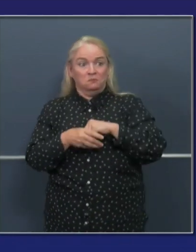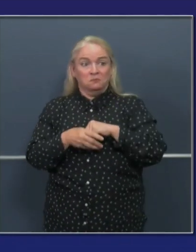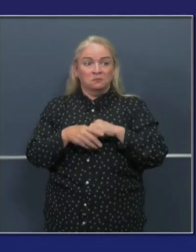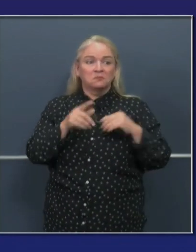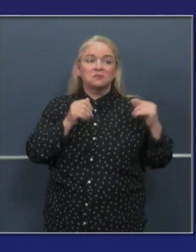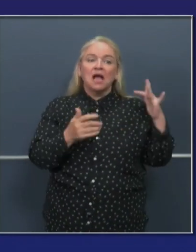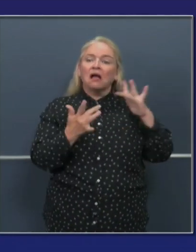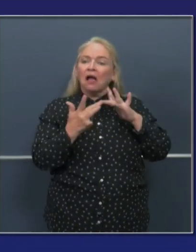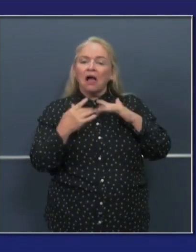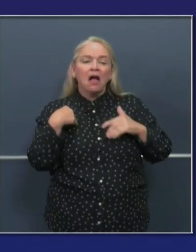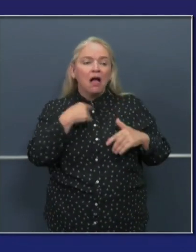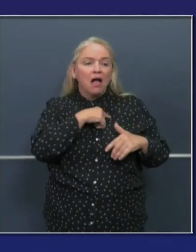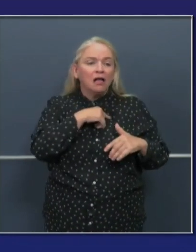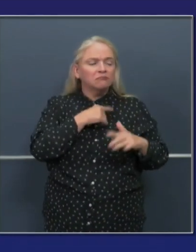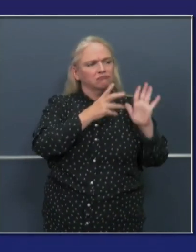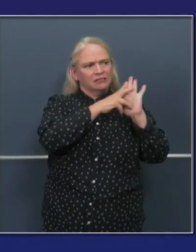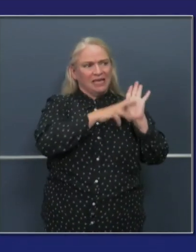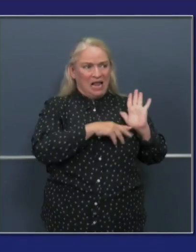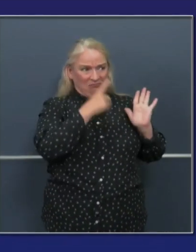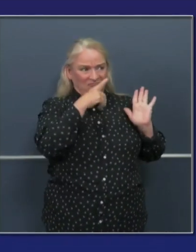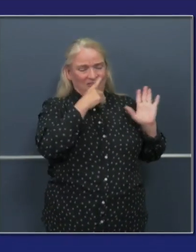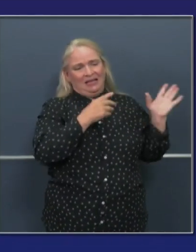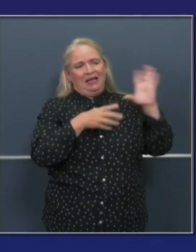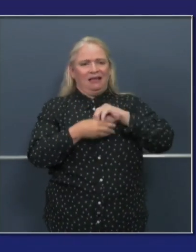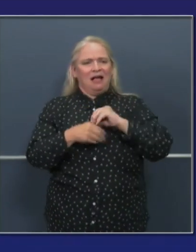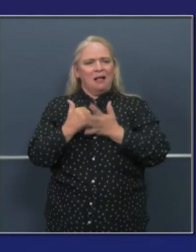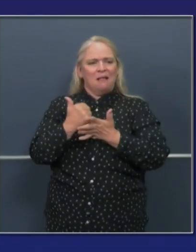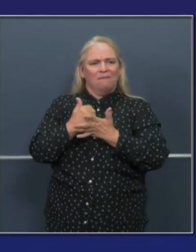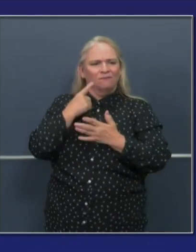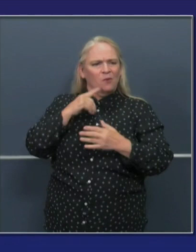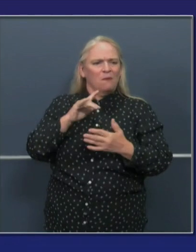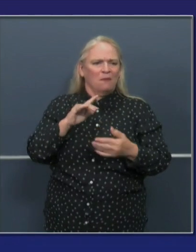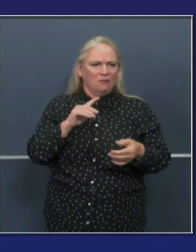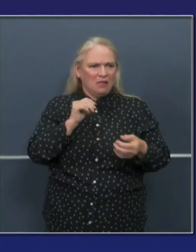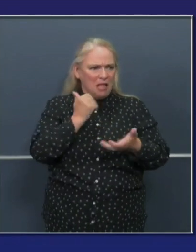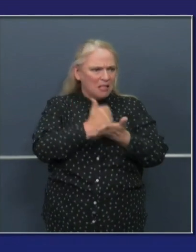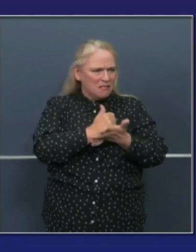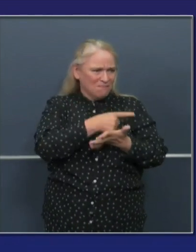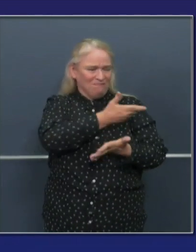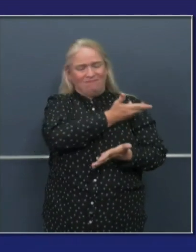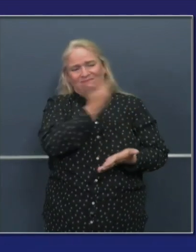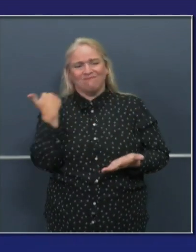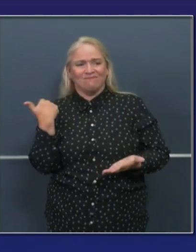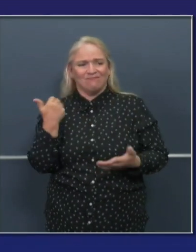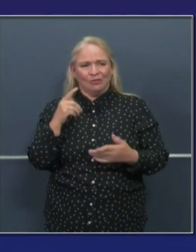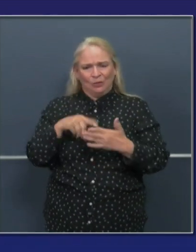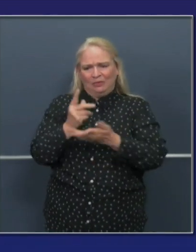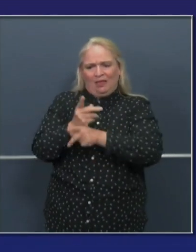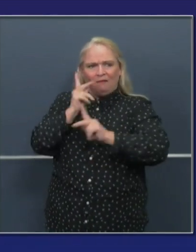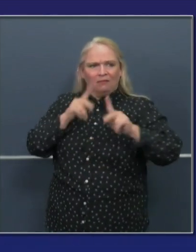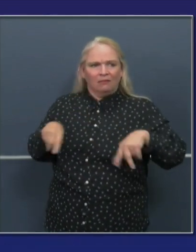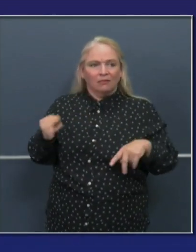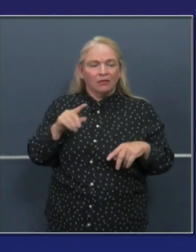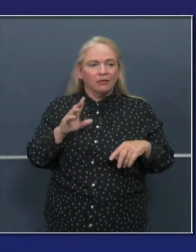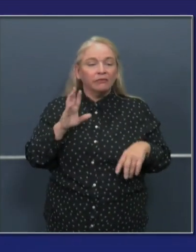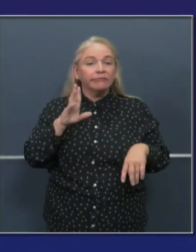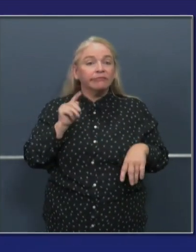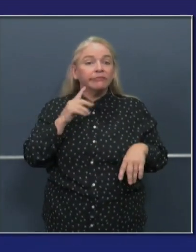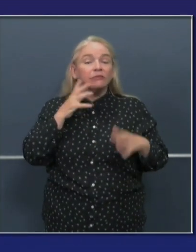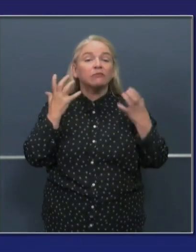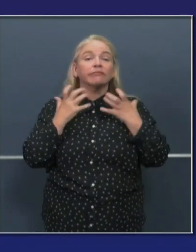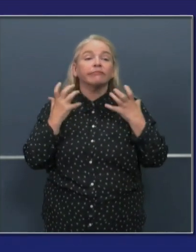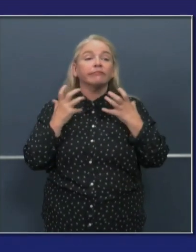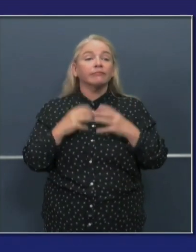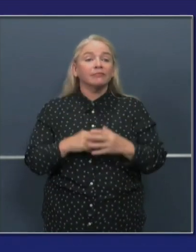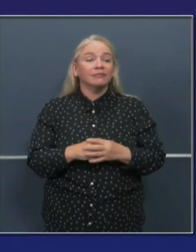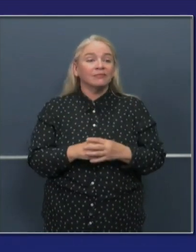professional capacity to sort of meet needs based upon a matching criteria and protocol that began to take